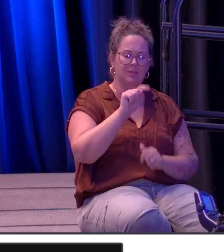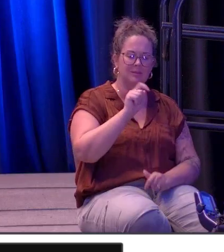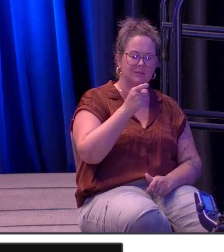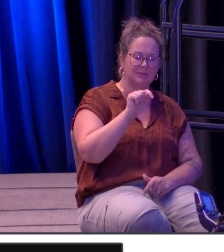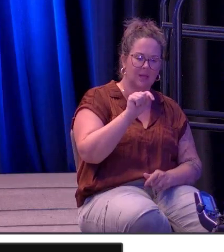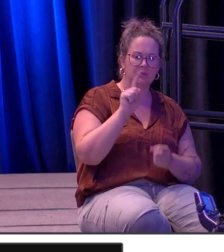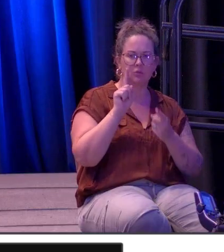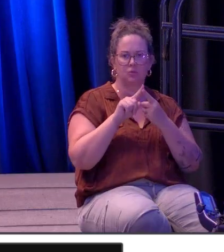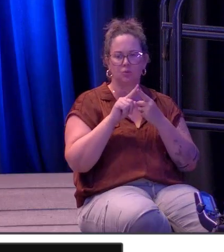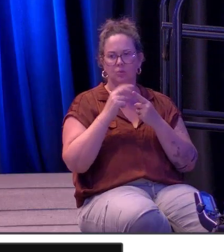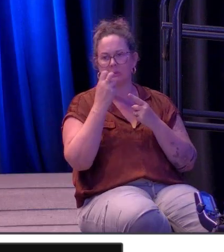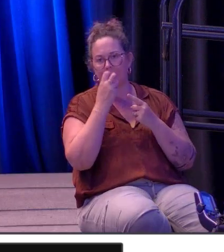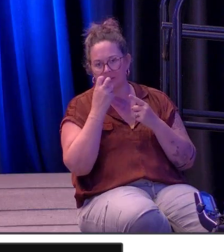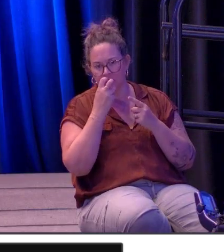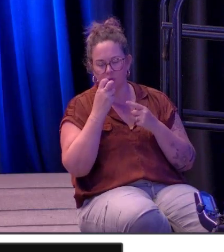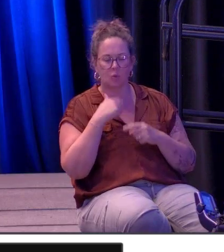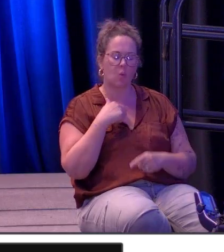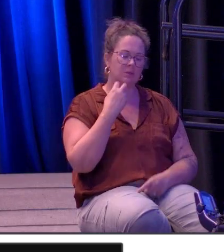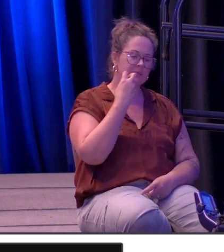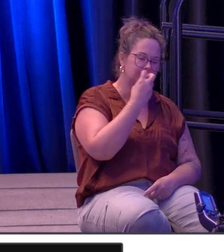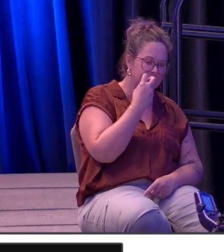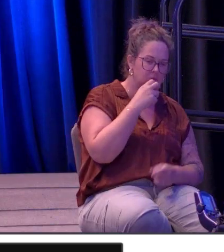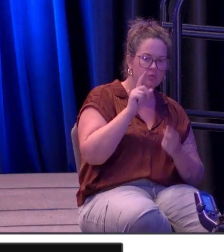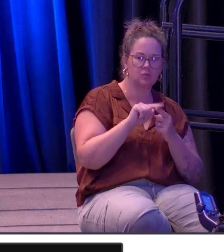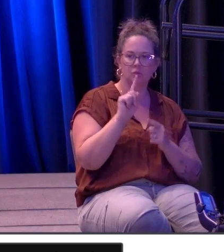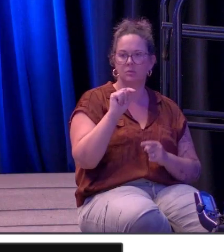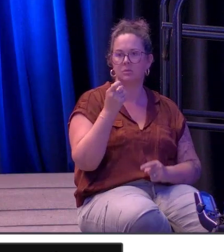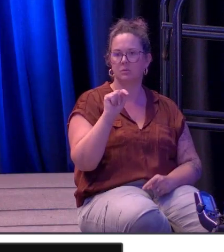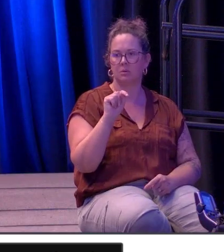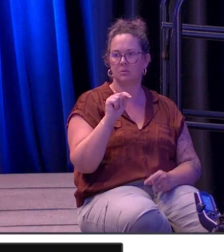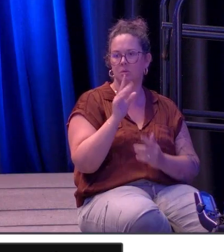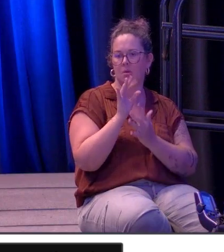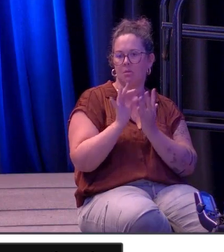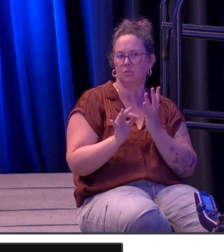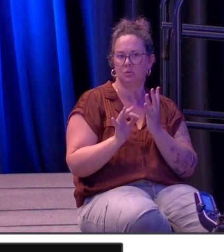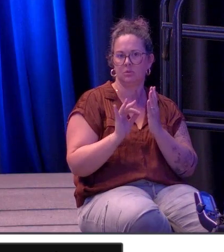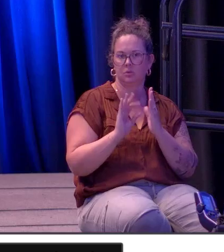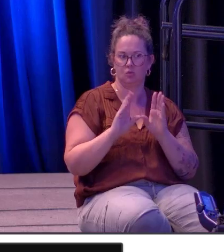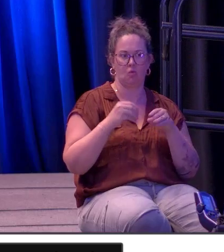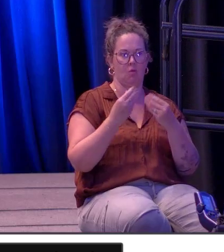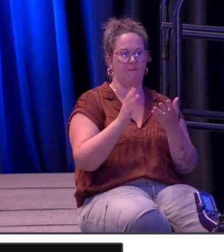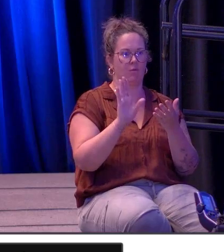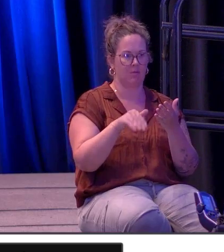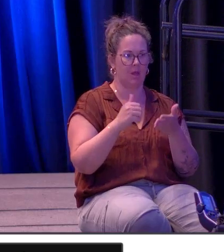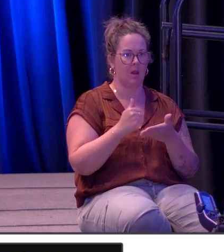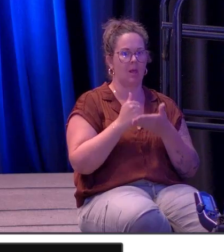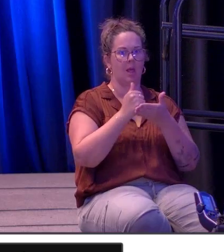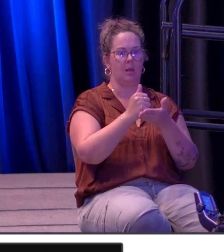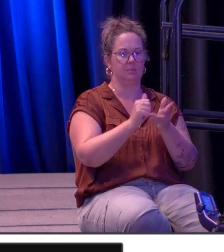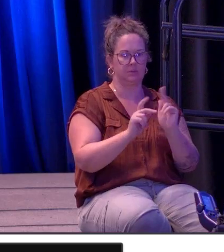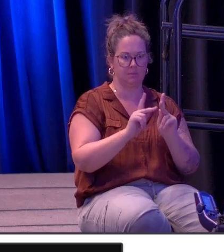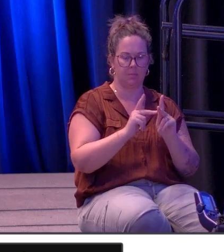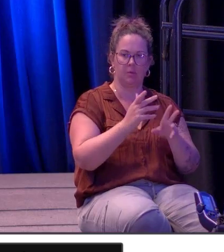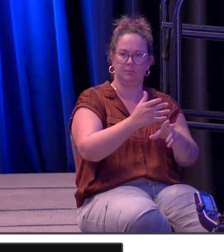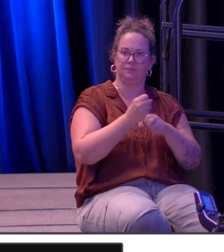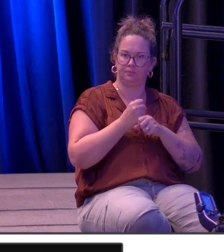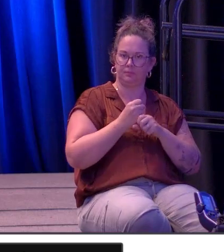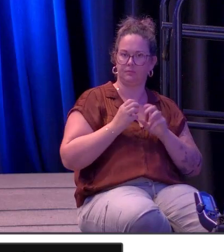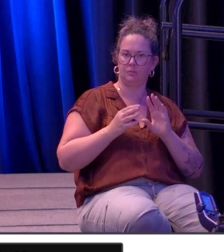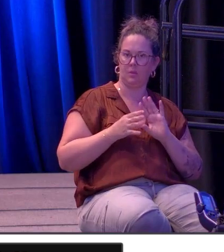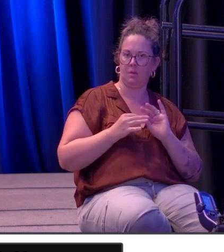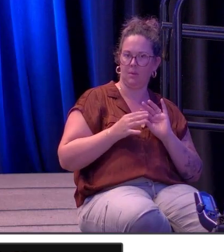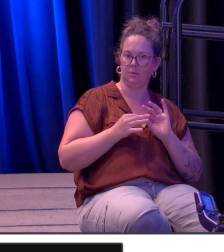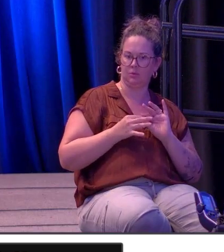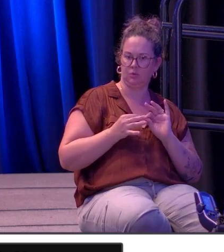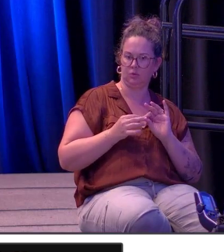speech-to-text options can make a large difference in how people can actually get the messages, and then that will